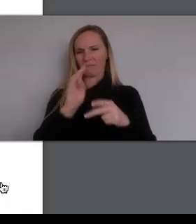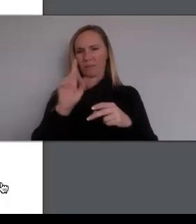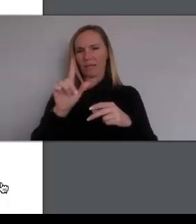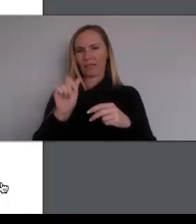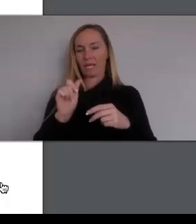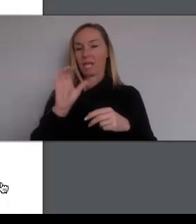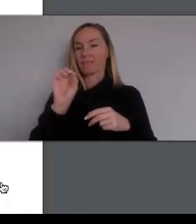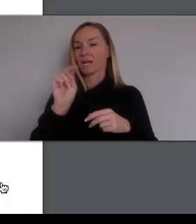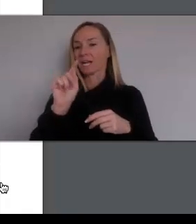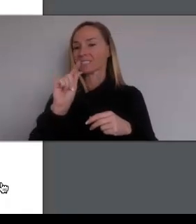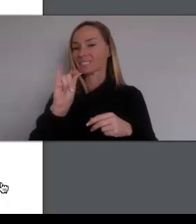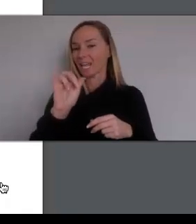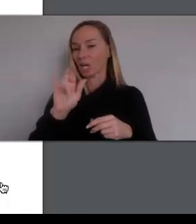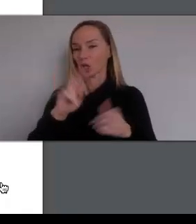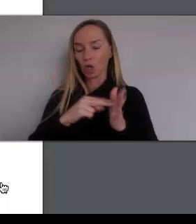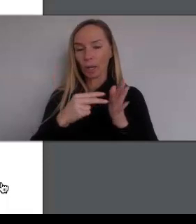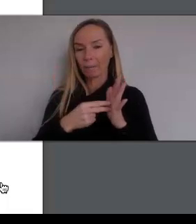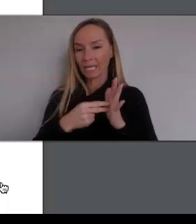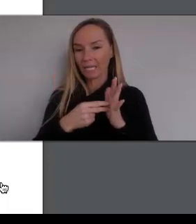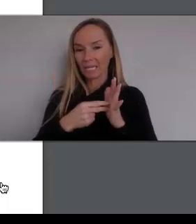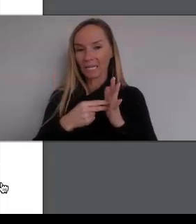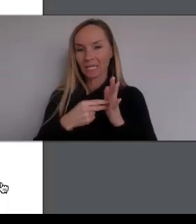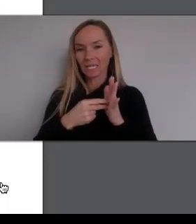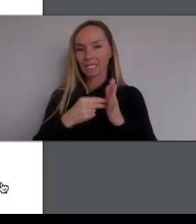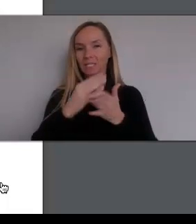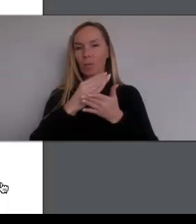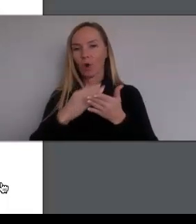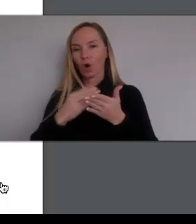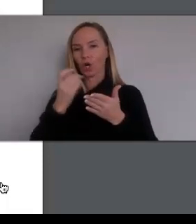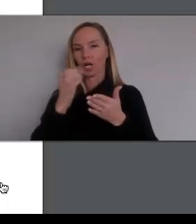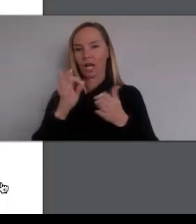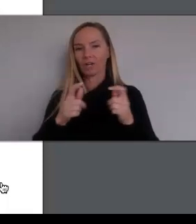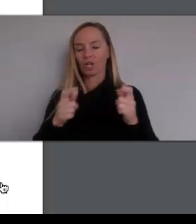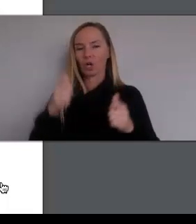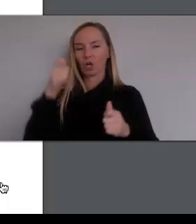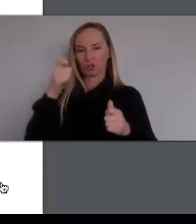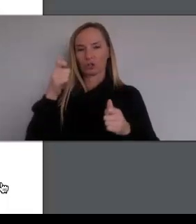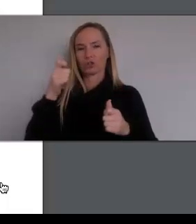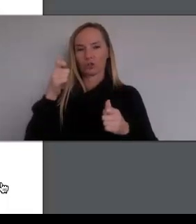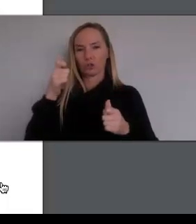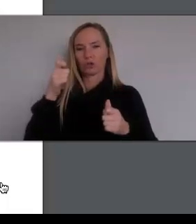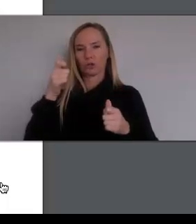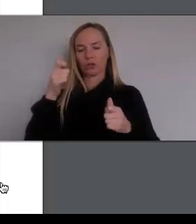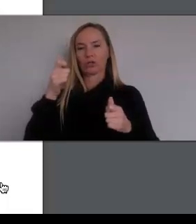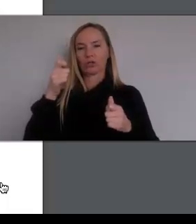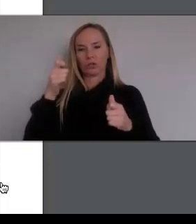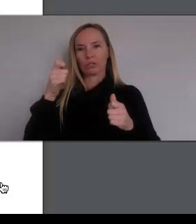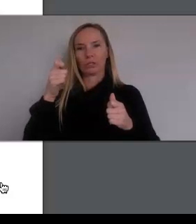The container is part of a larger whole. So part of an episode on a TV